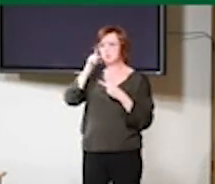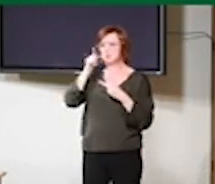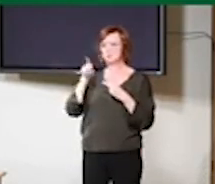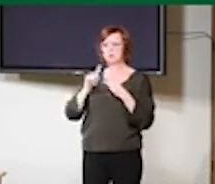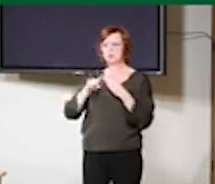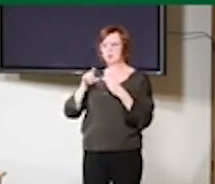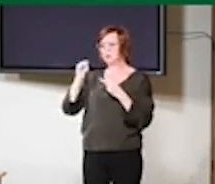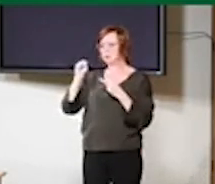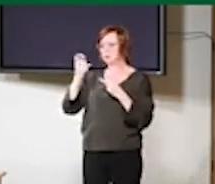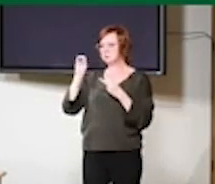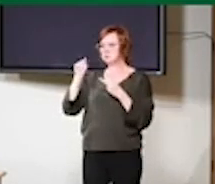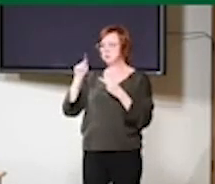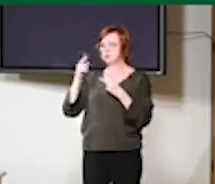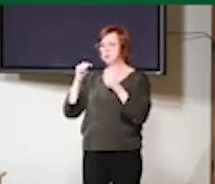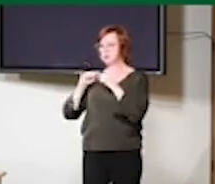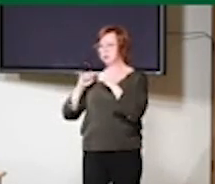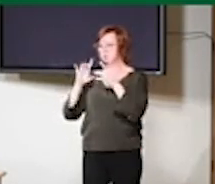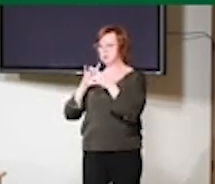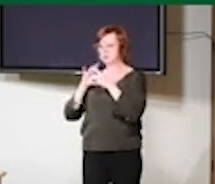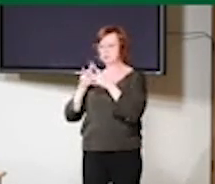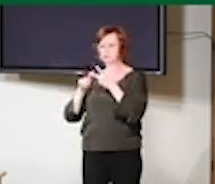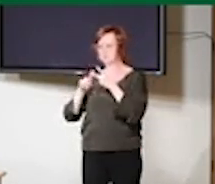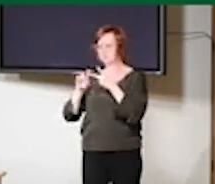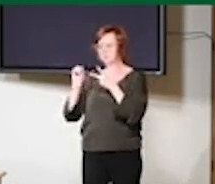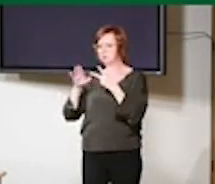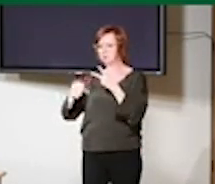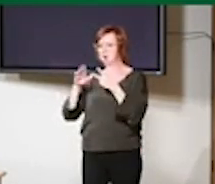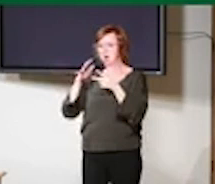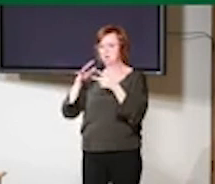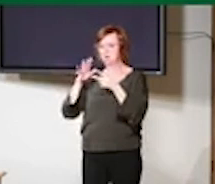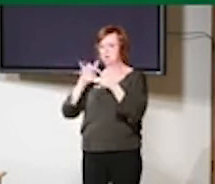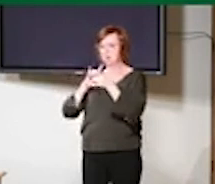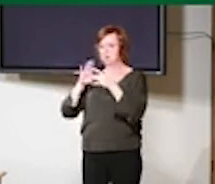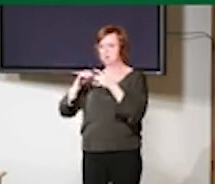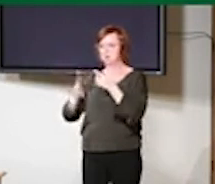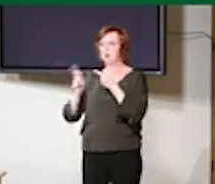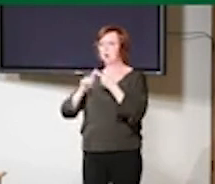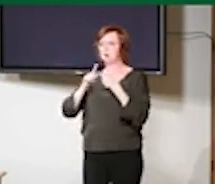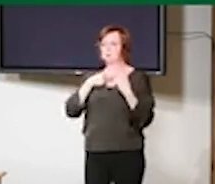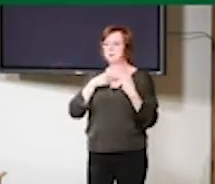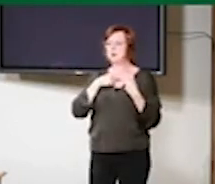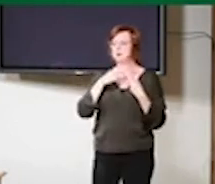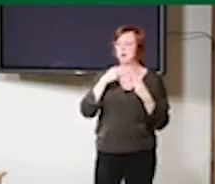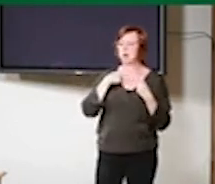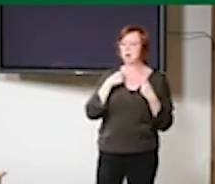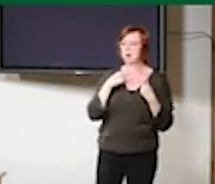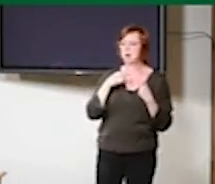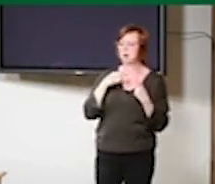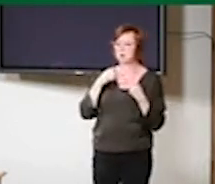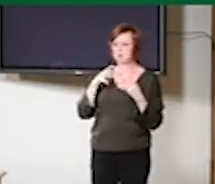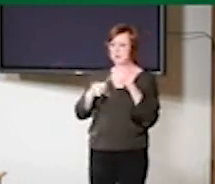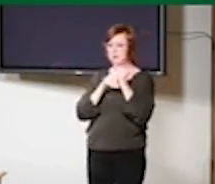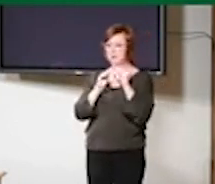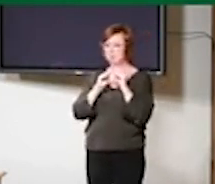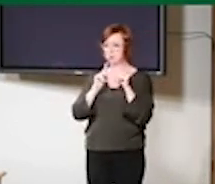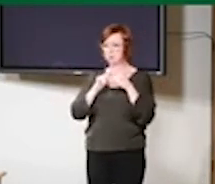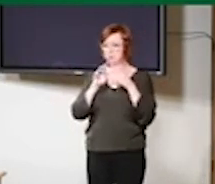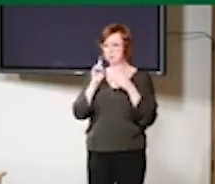still trying to connect. I don't think I have anything to add to Dr. Shahab's comments.